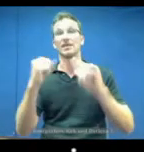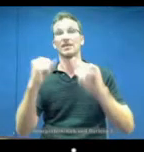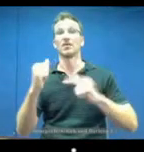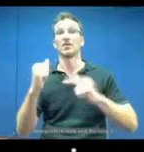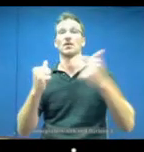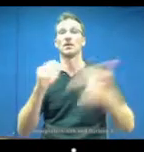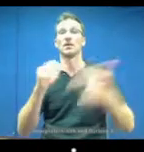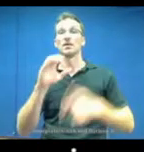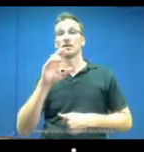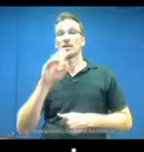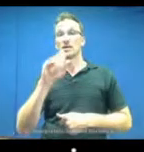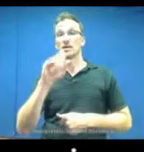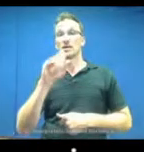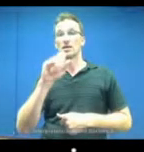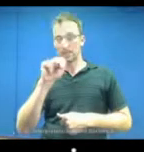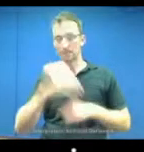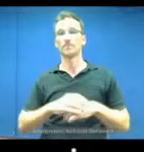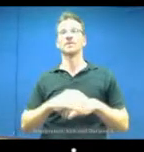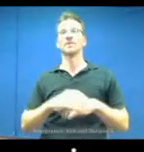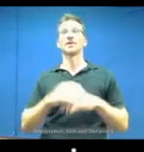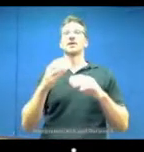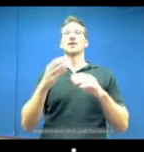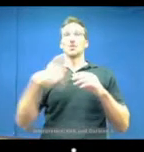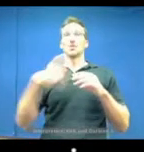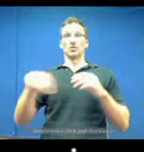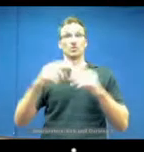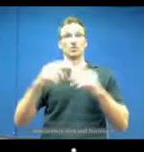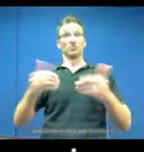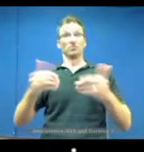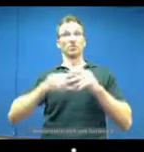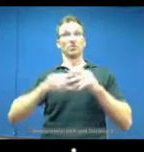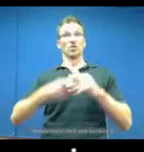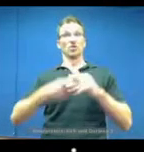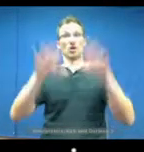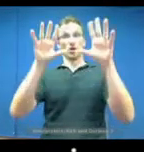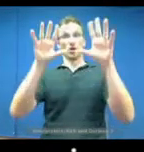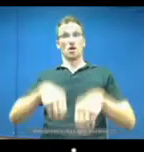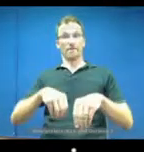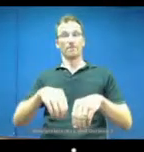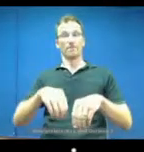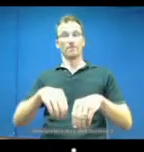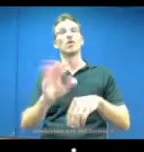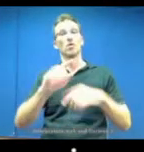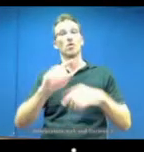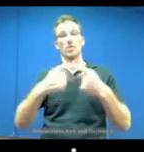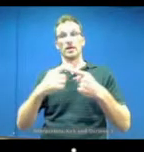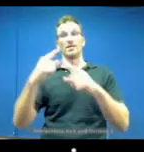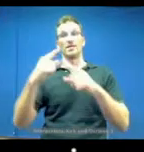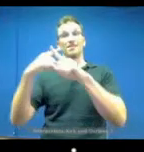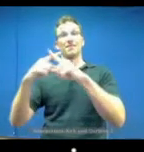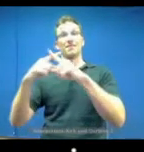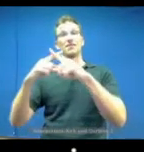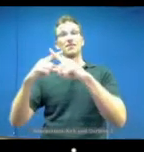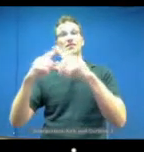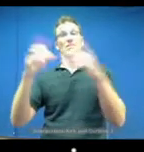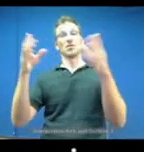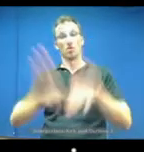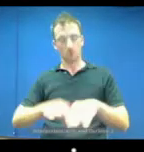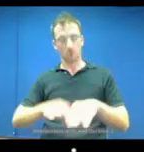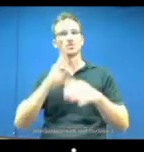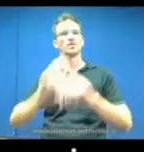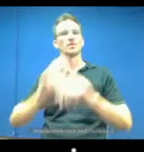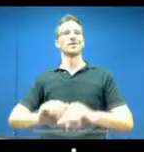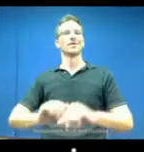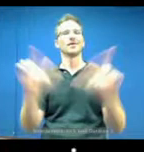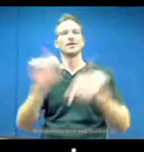First, before you guys start closing out, when you close out, a survey should populate. It is a satisfaction